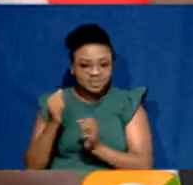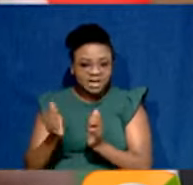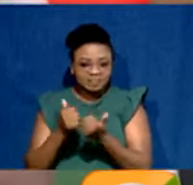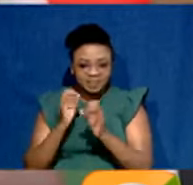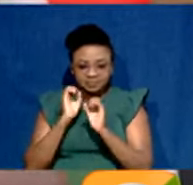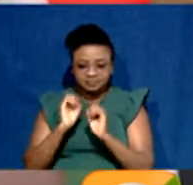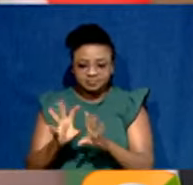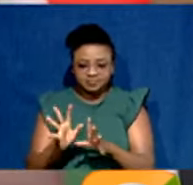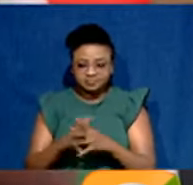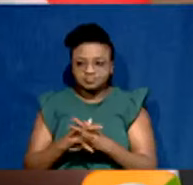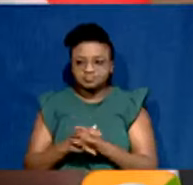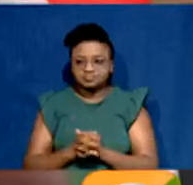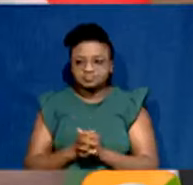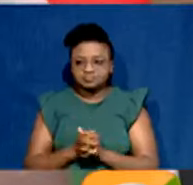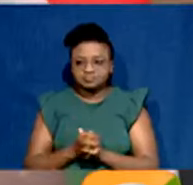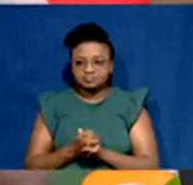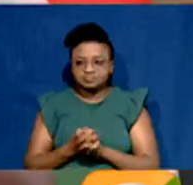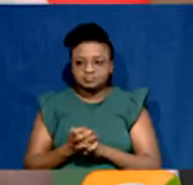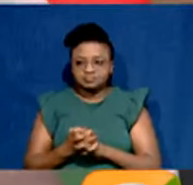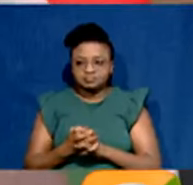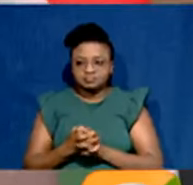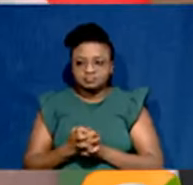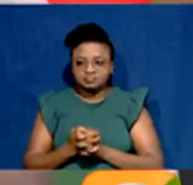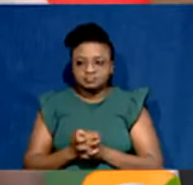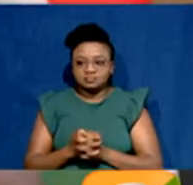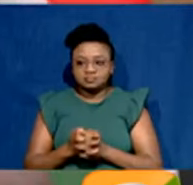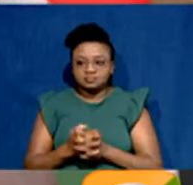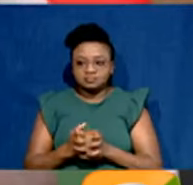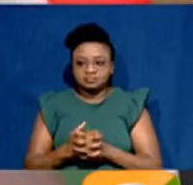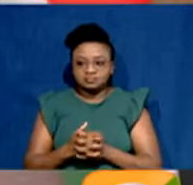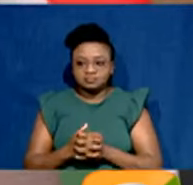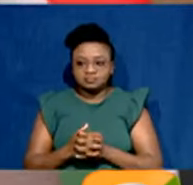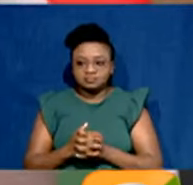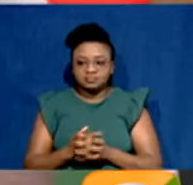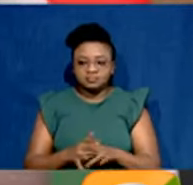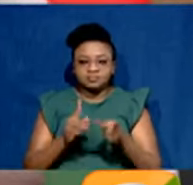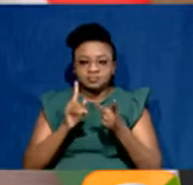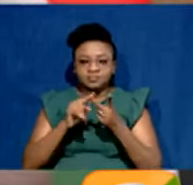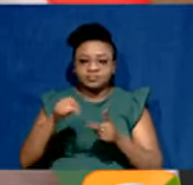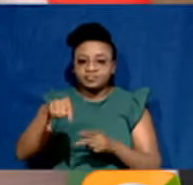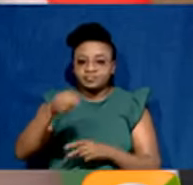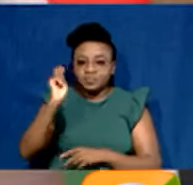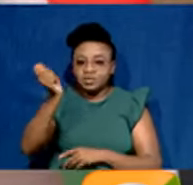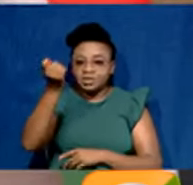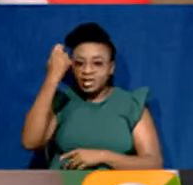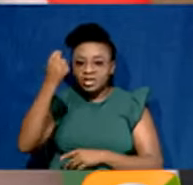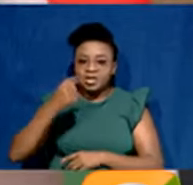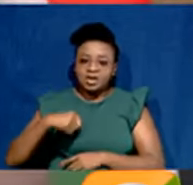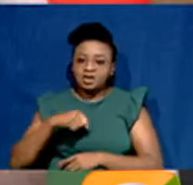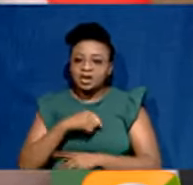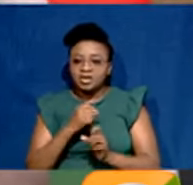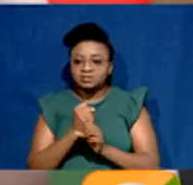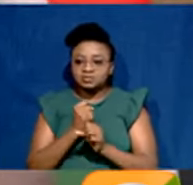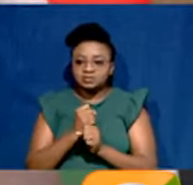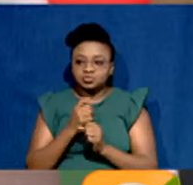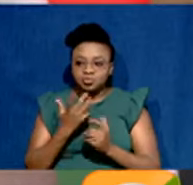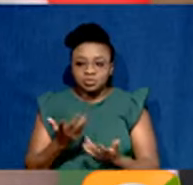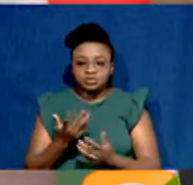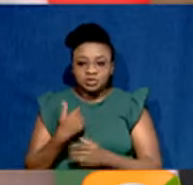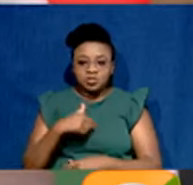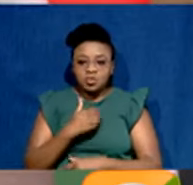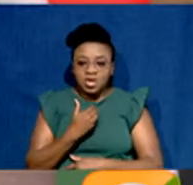whole globe. That's number one. Number two, in Kenya, we were maintaining an